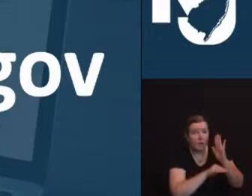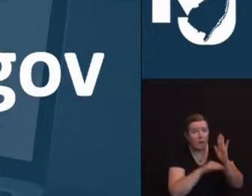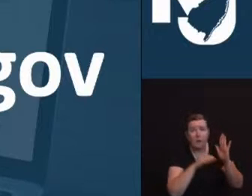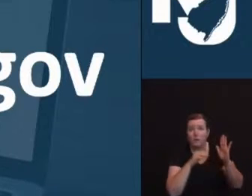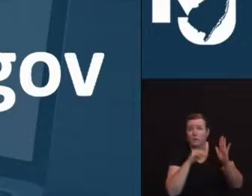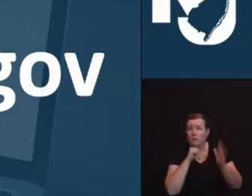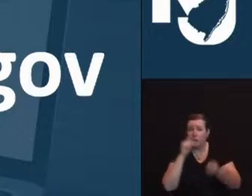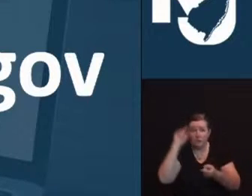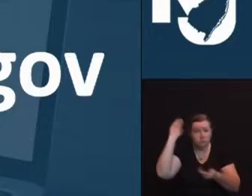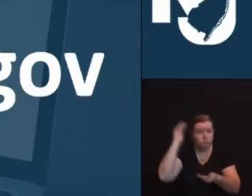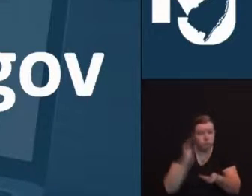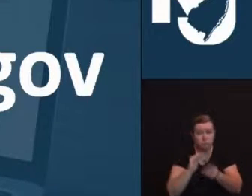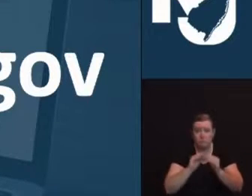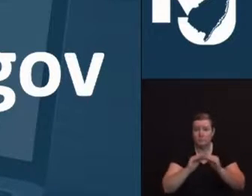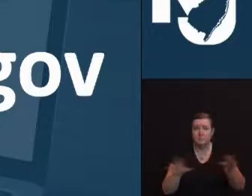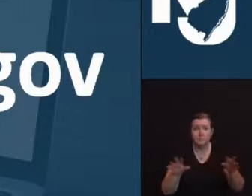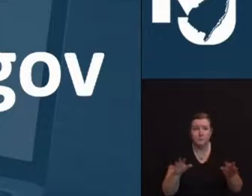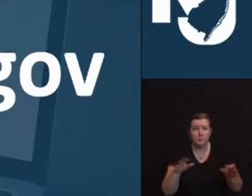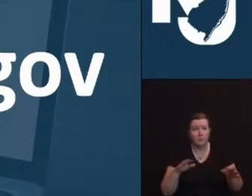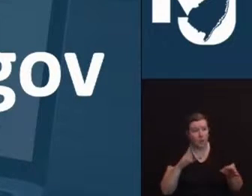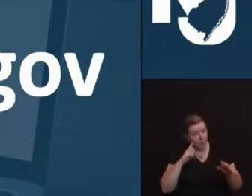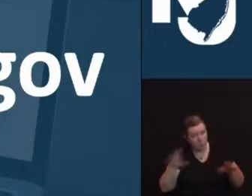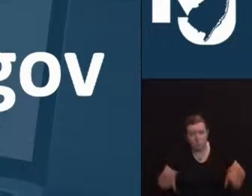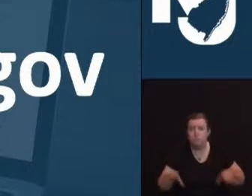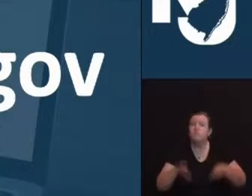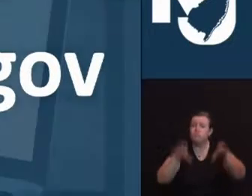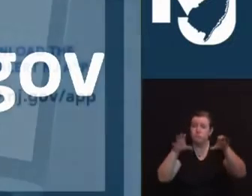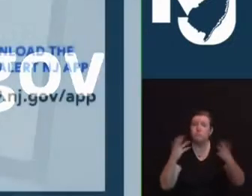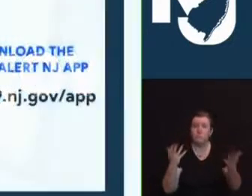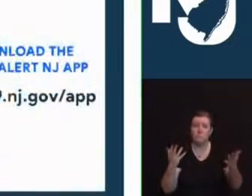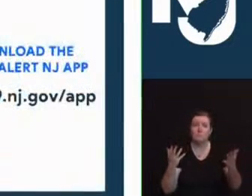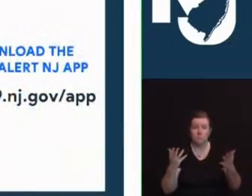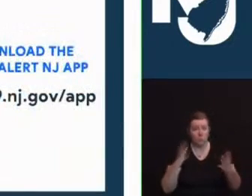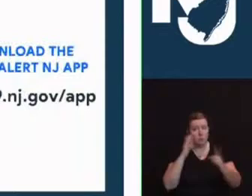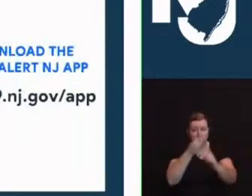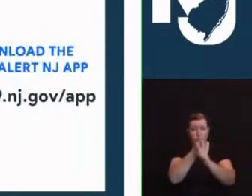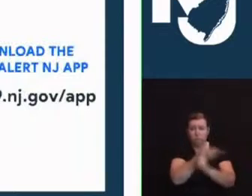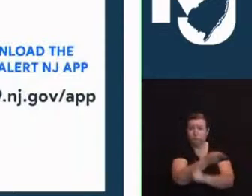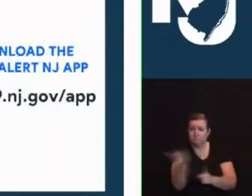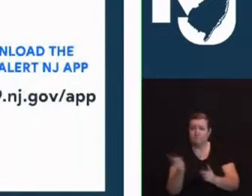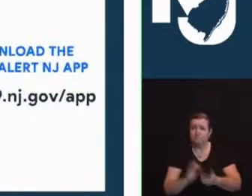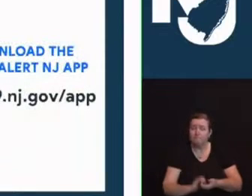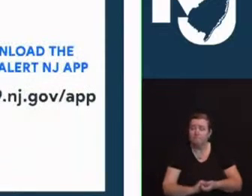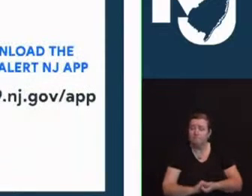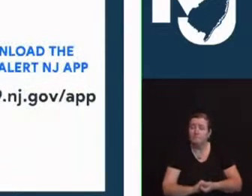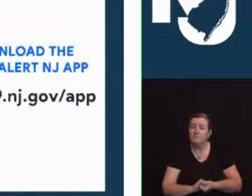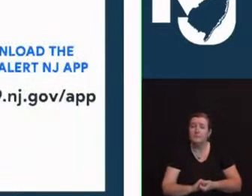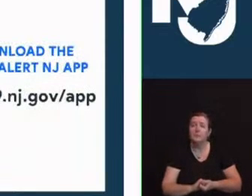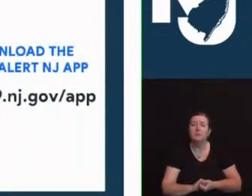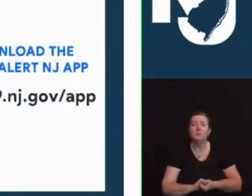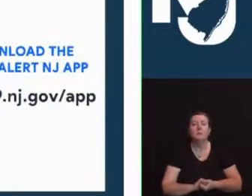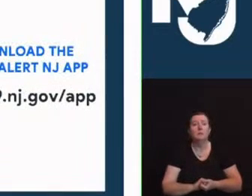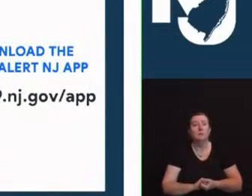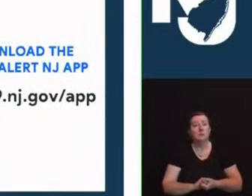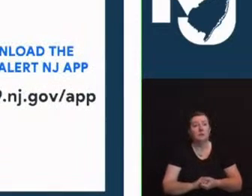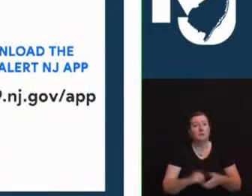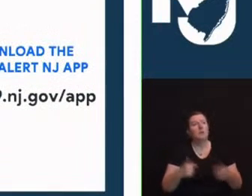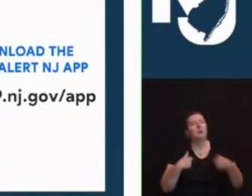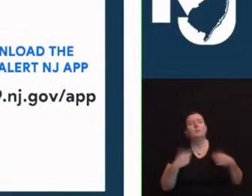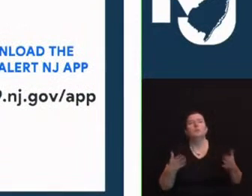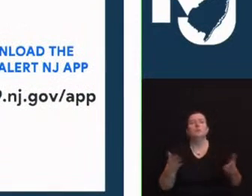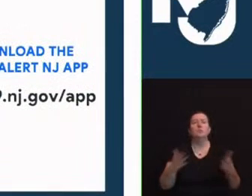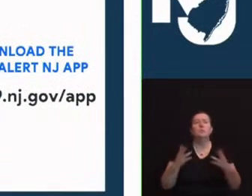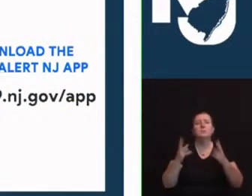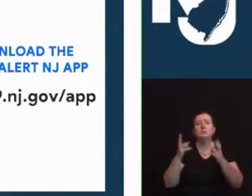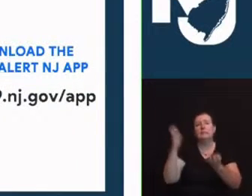take action. Now listen, for all these reasons, I urge you also to we haven't said this in a couple of weeks, Judy, download our COVID Alert